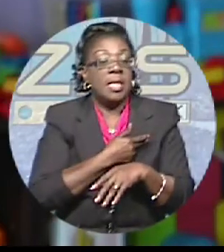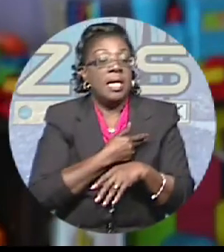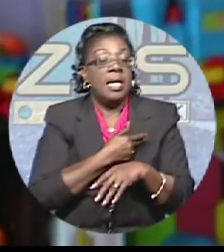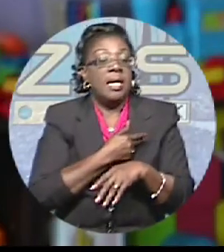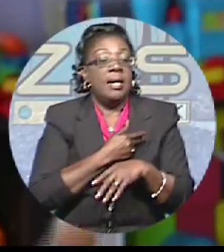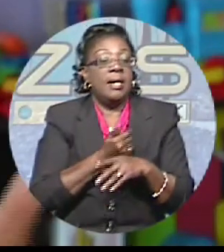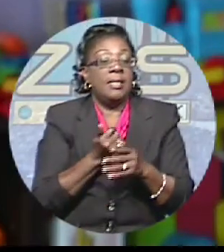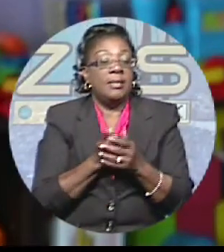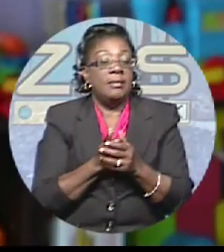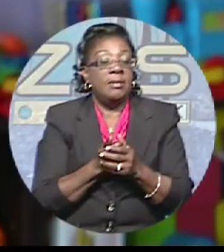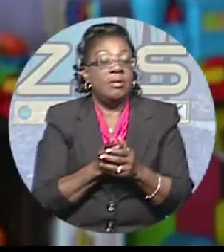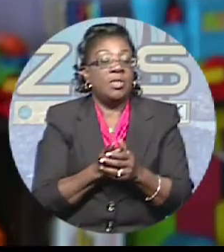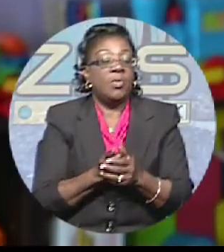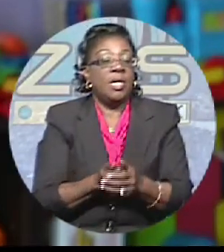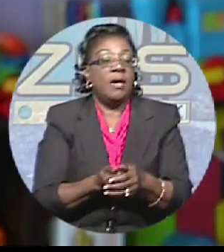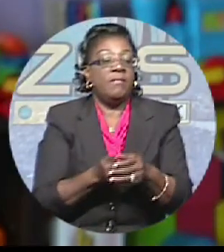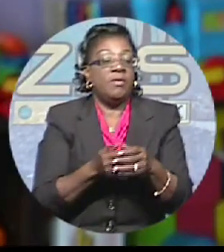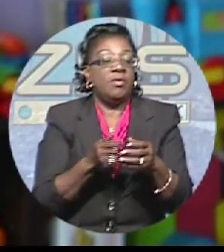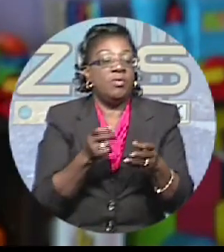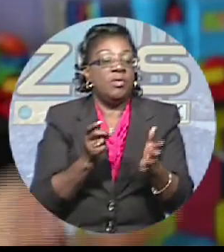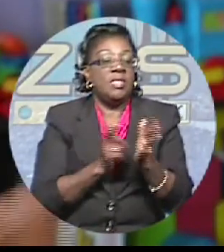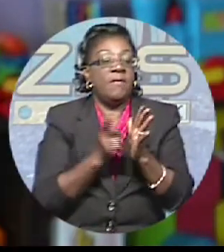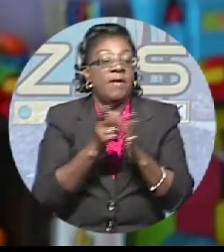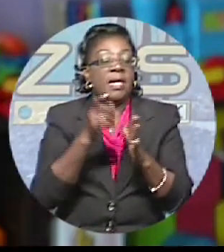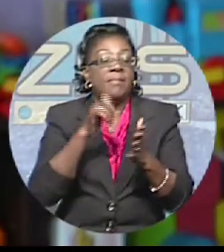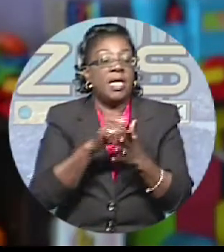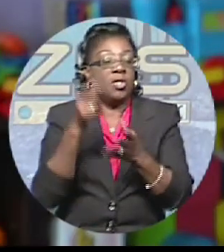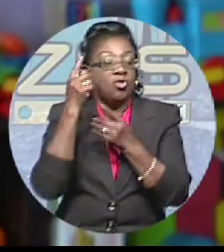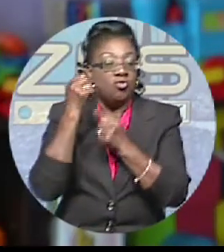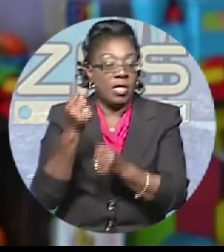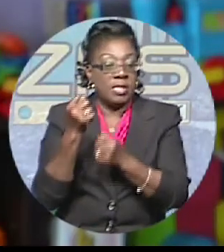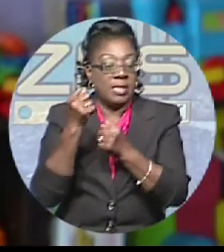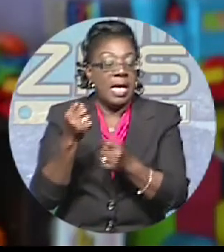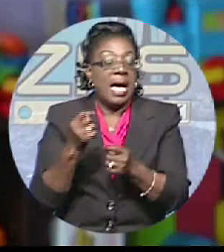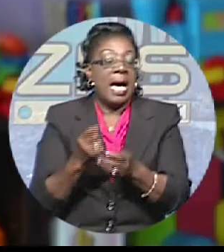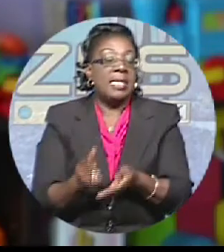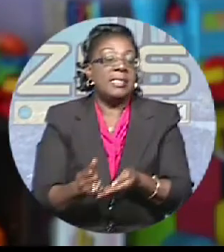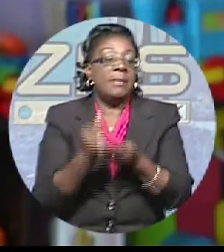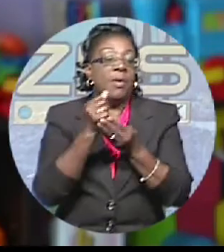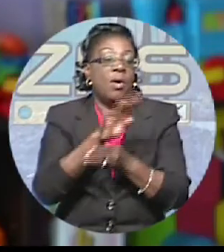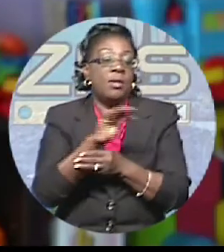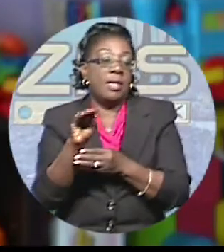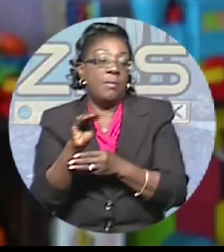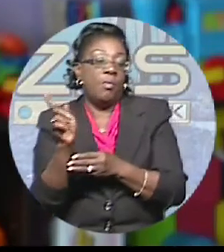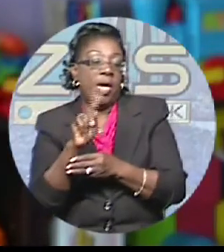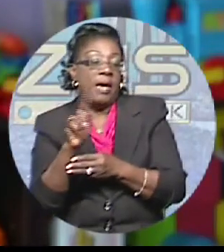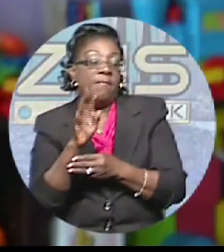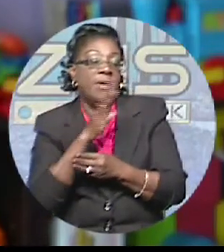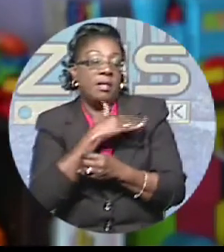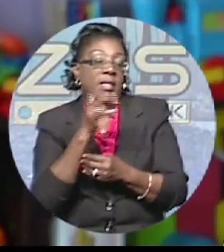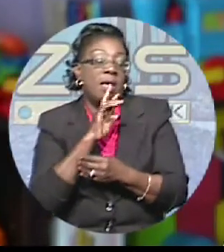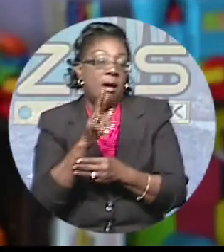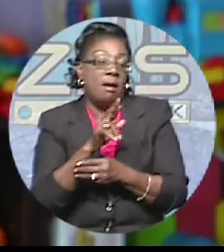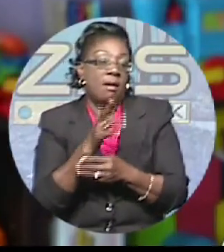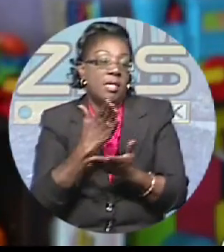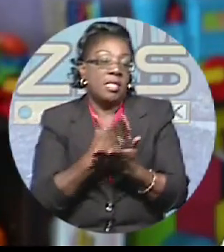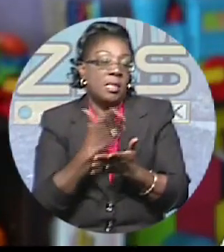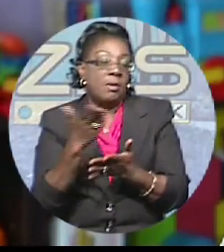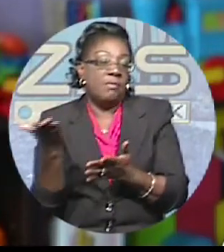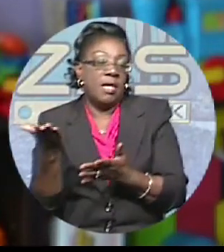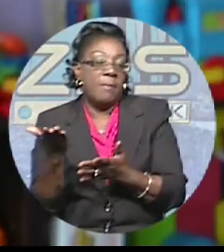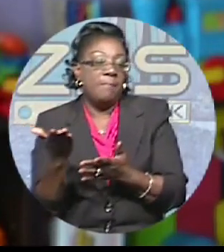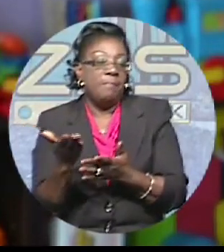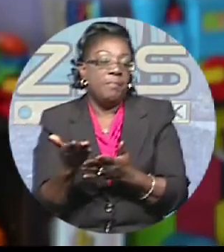going to come back for them. So we have to form that trust, and we have to support them in wherever they are. So some of them, which is